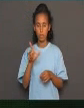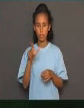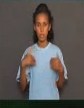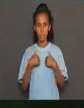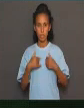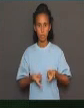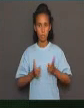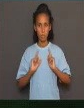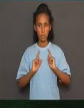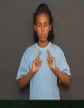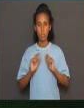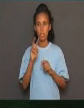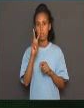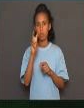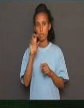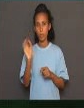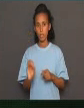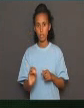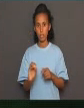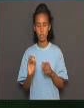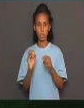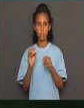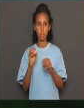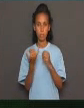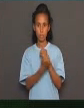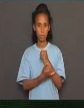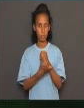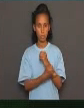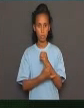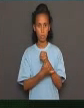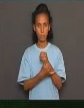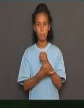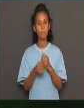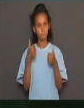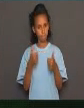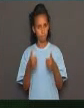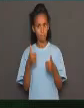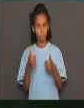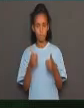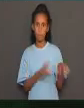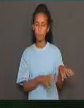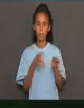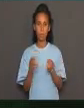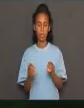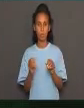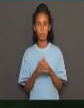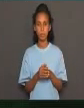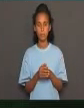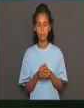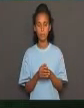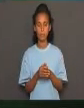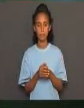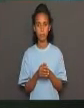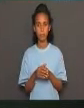Park, which takes up about 20% of the region. Well done, students.